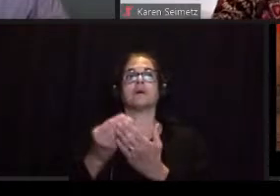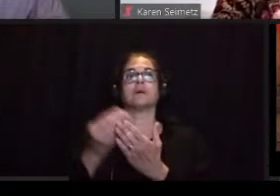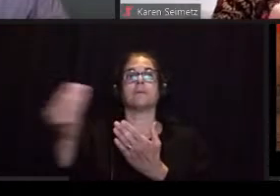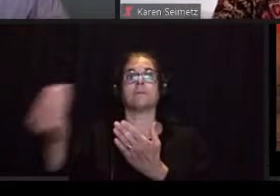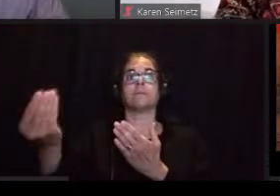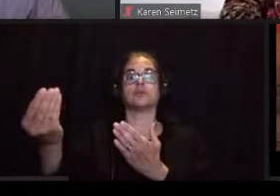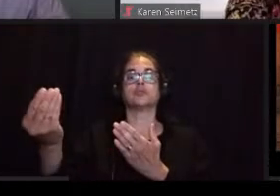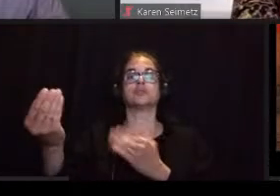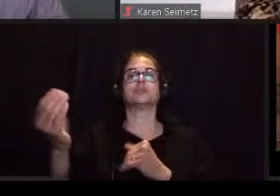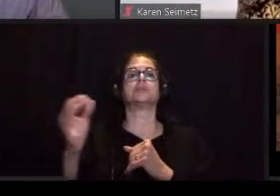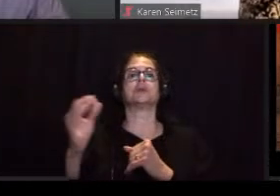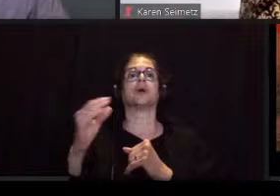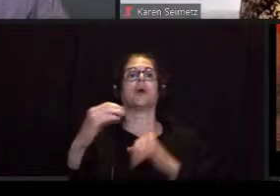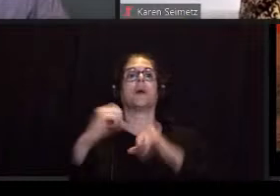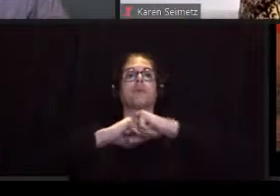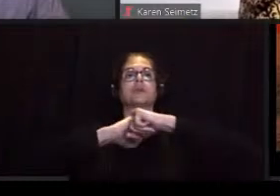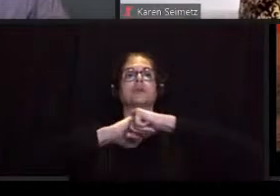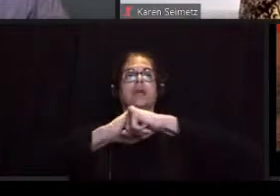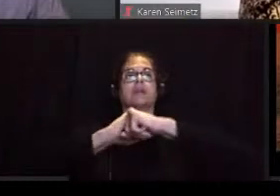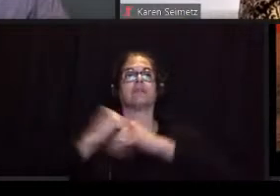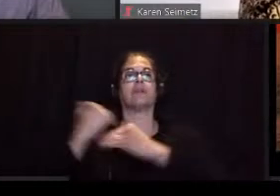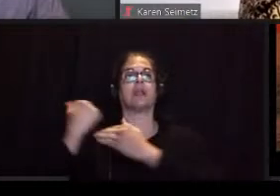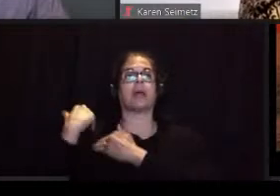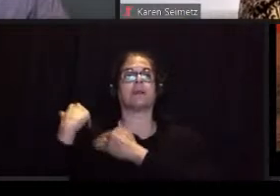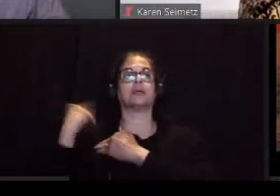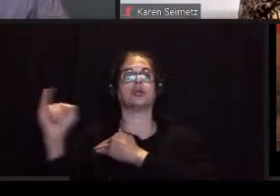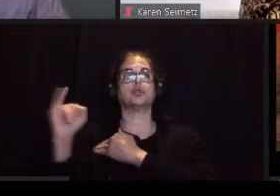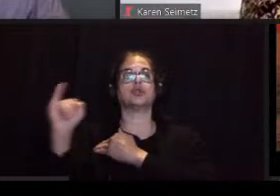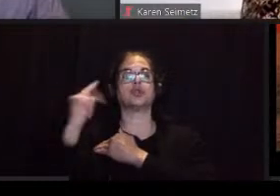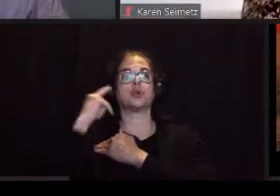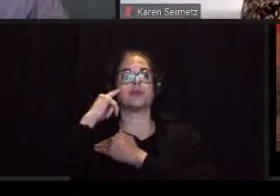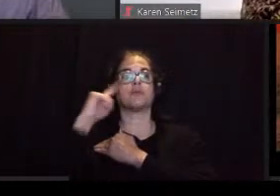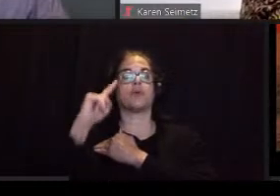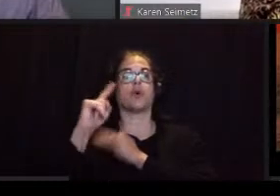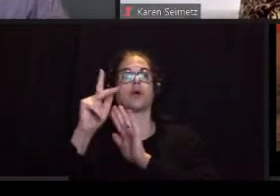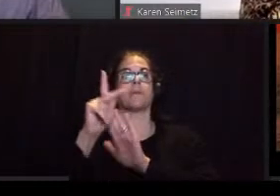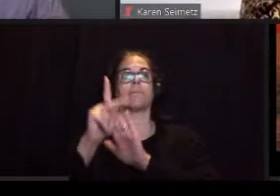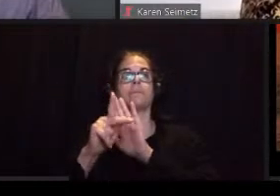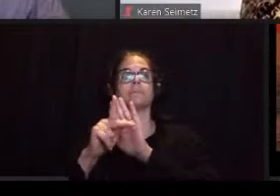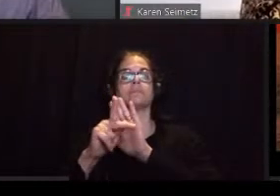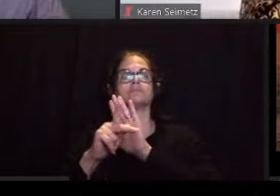for policy year November 1st, 2020 through